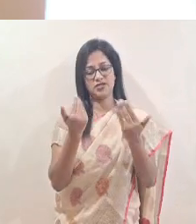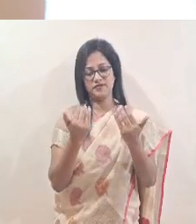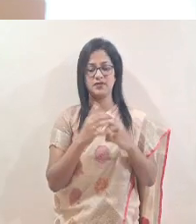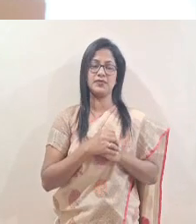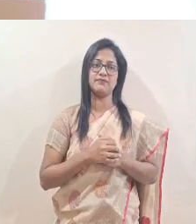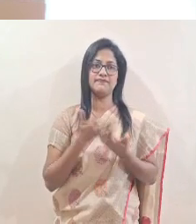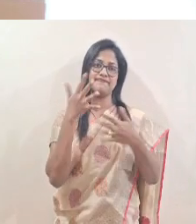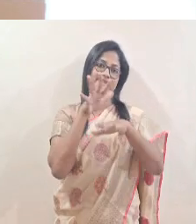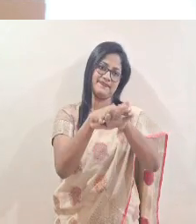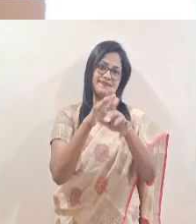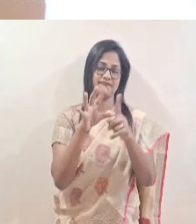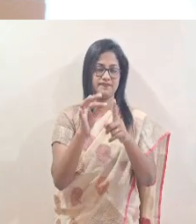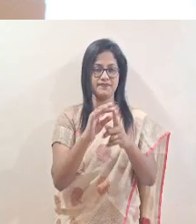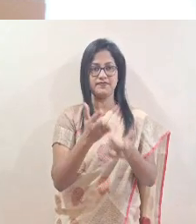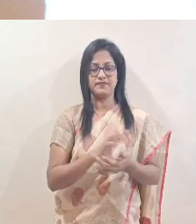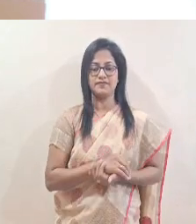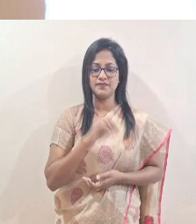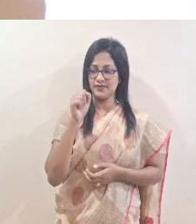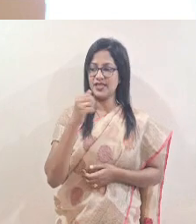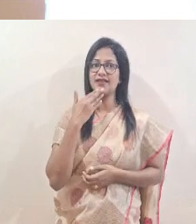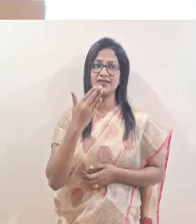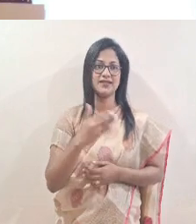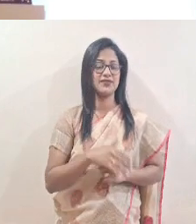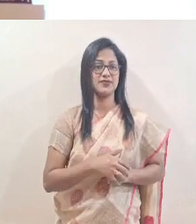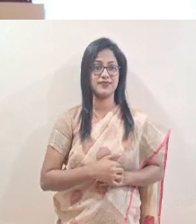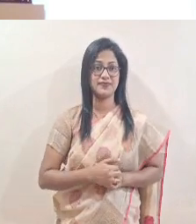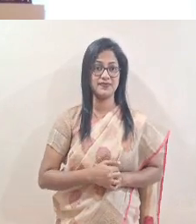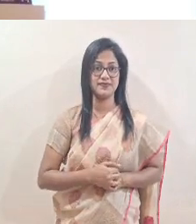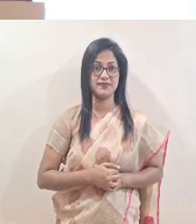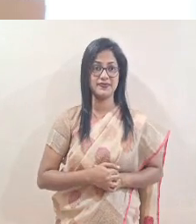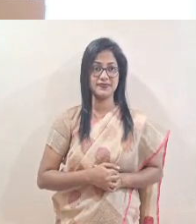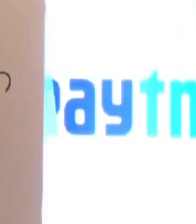well. So this is the implication. Yeah. Thank you.